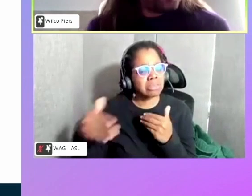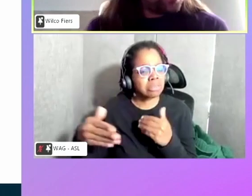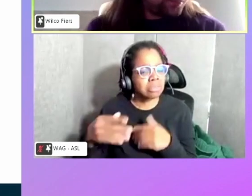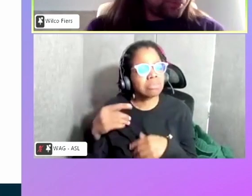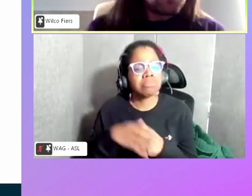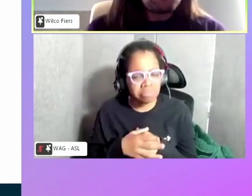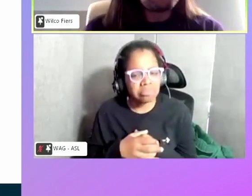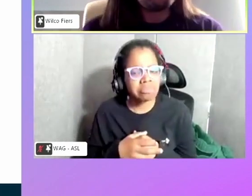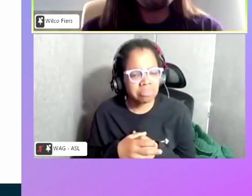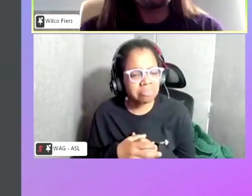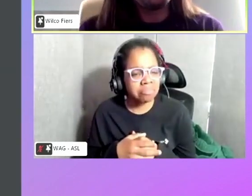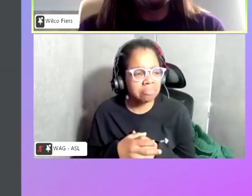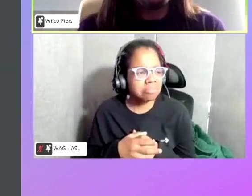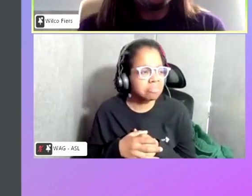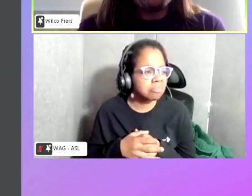forward.